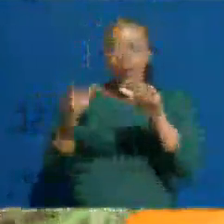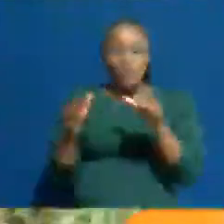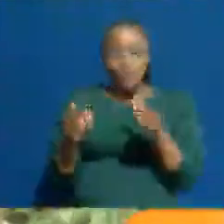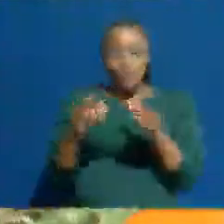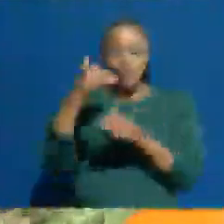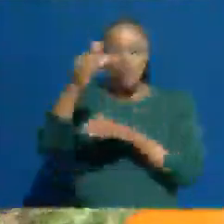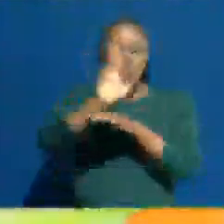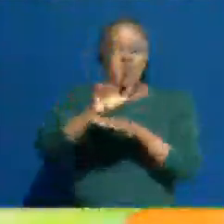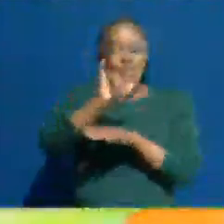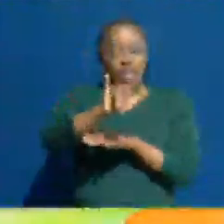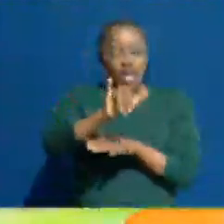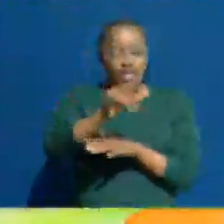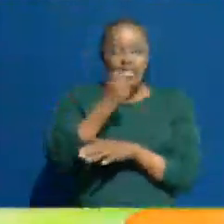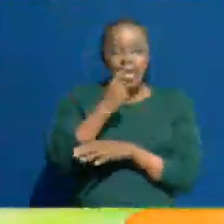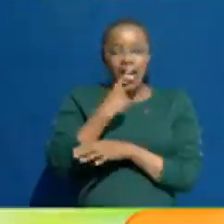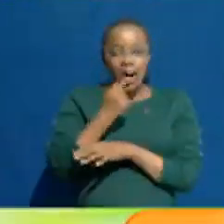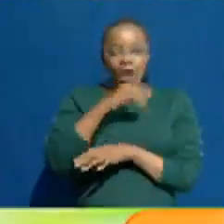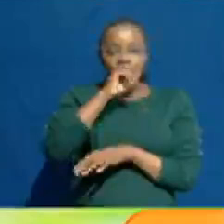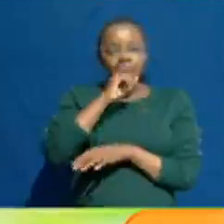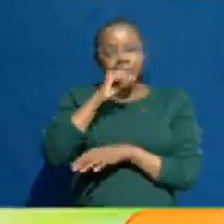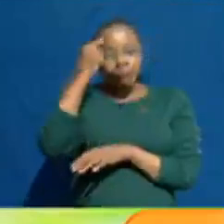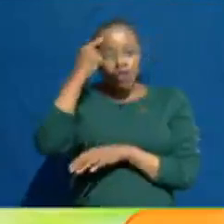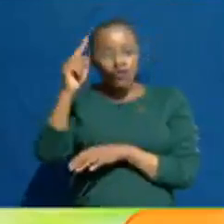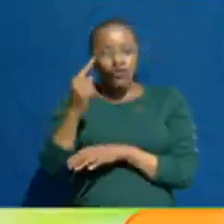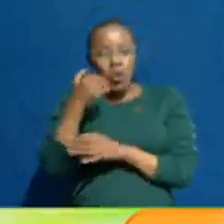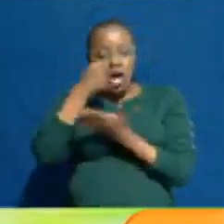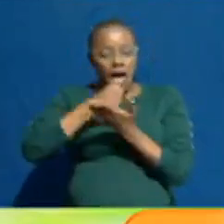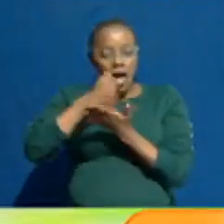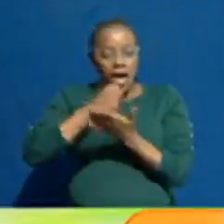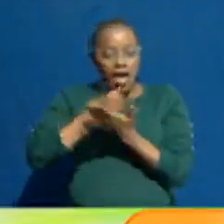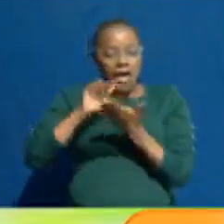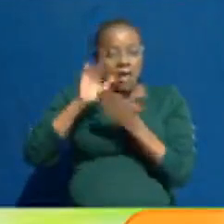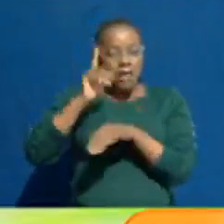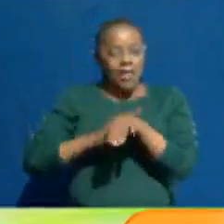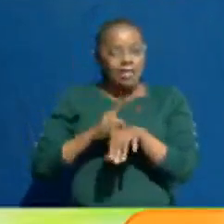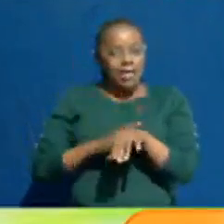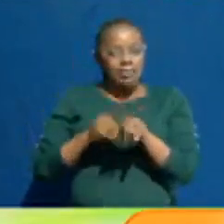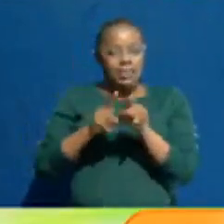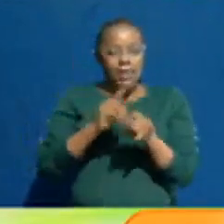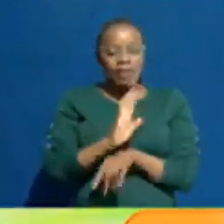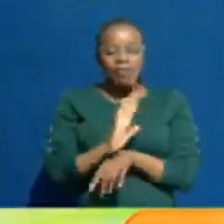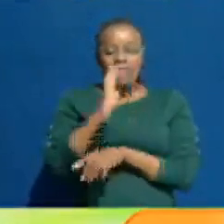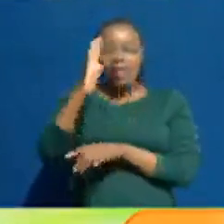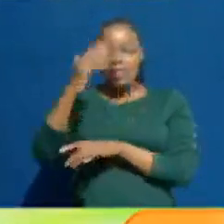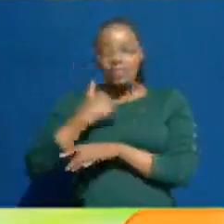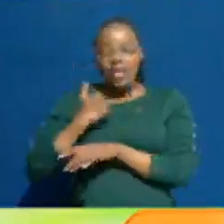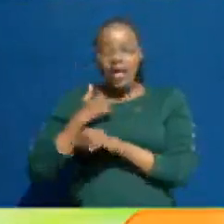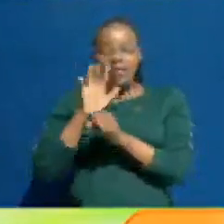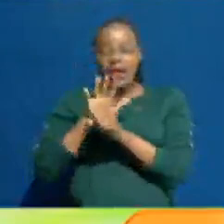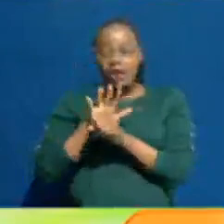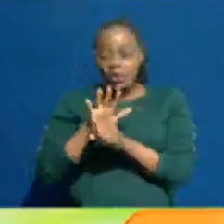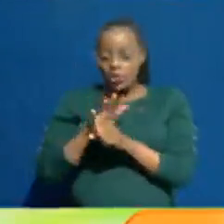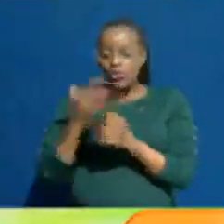huwa wanatumia hizo madawa za kienyeji, na sana sana hizo miti zinakuwa endangered